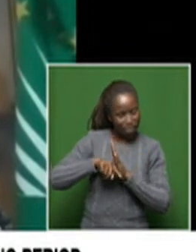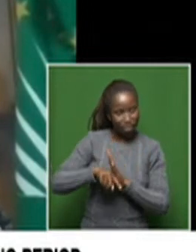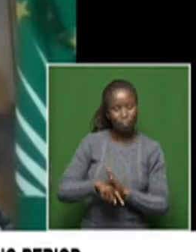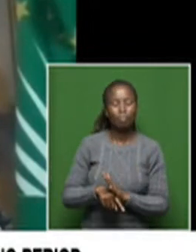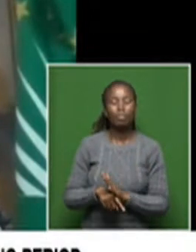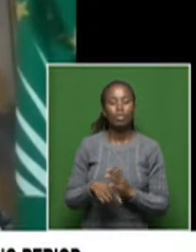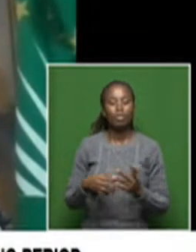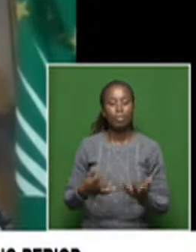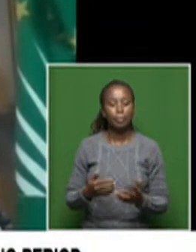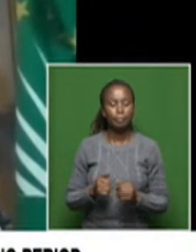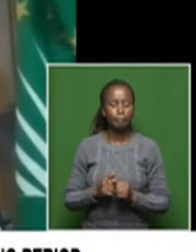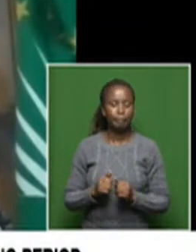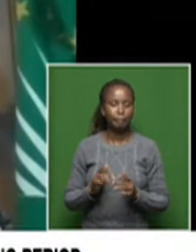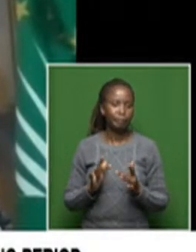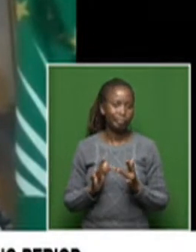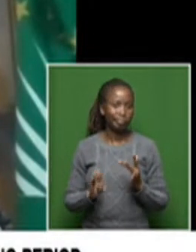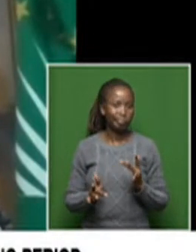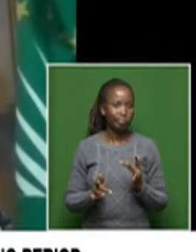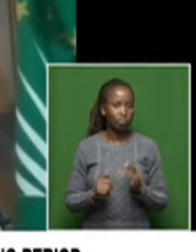into